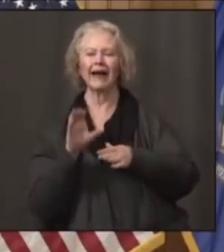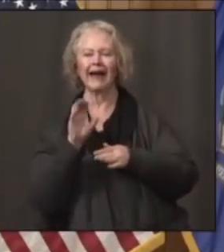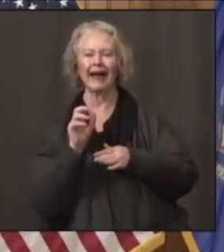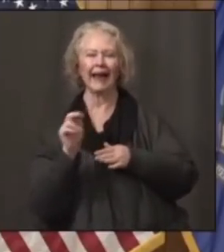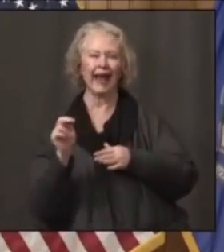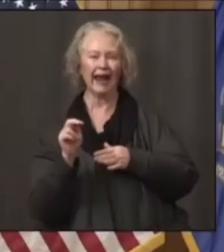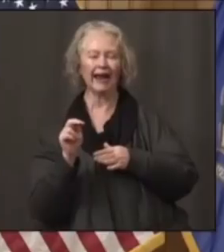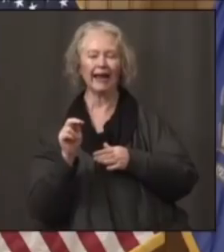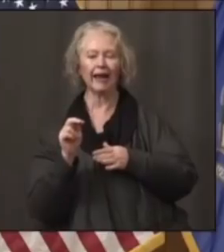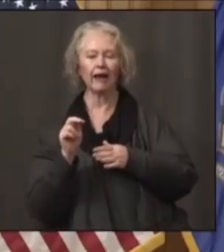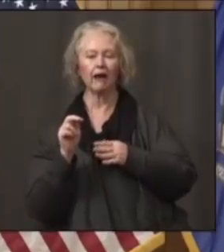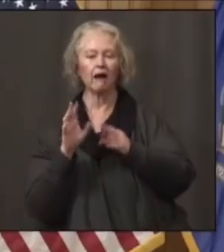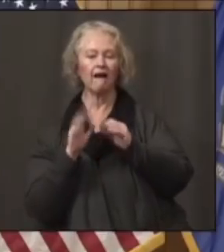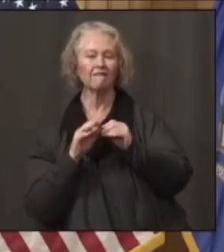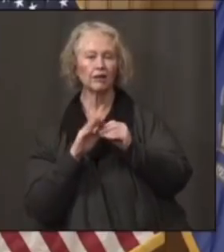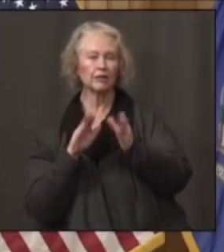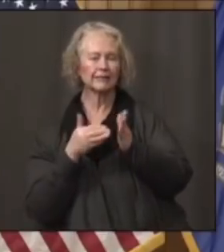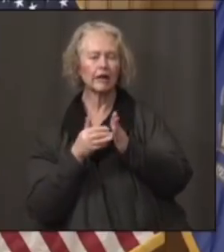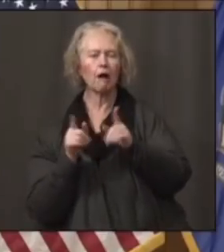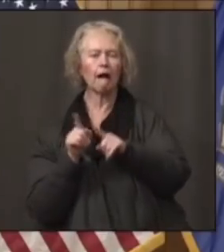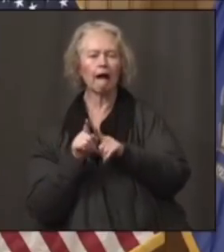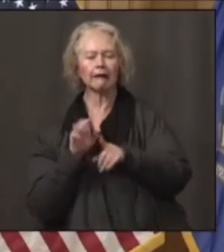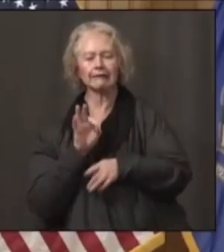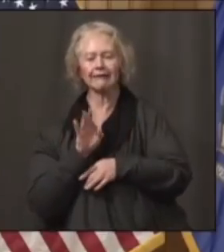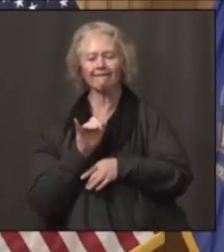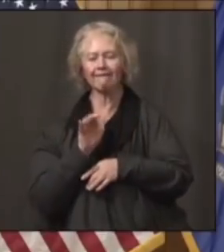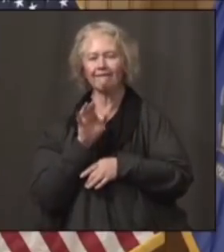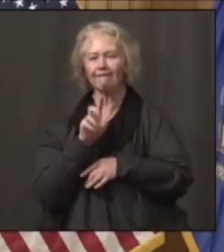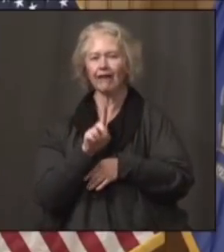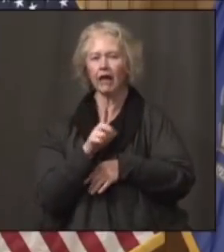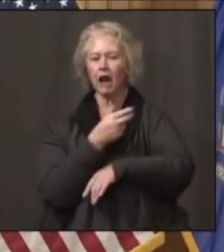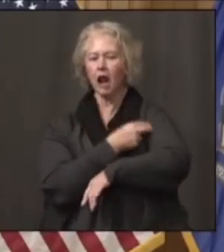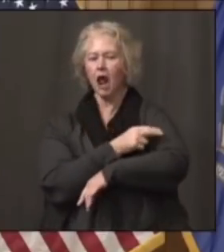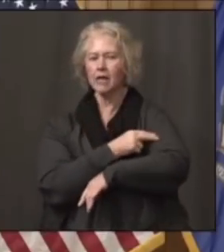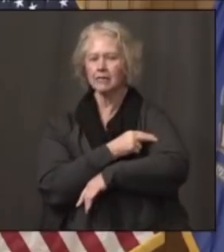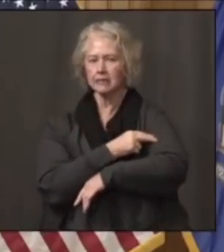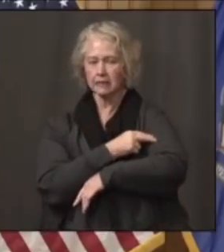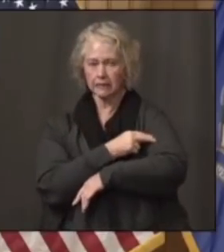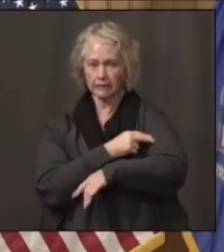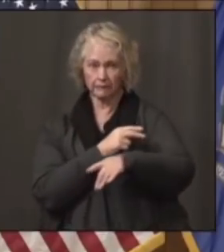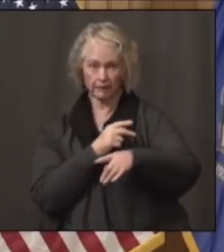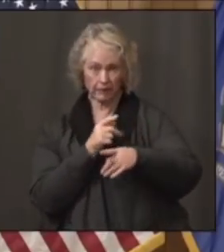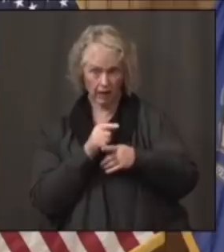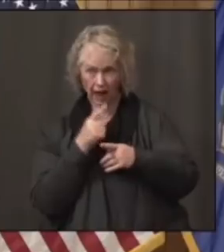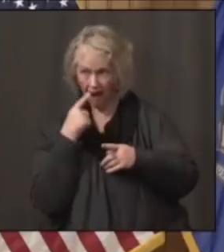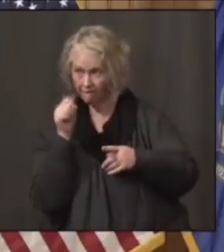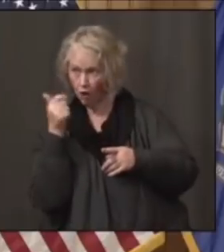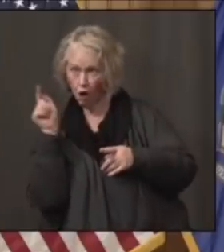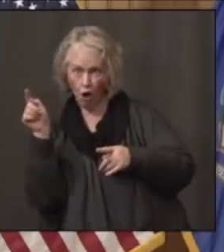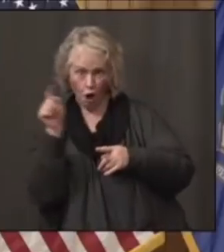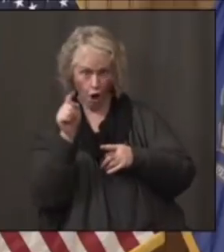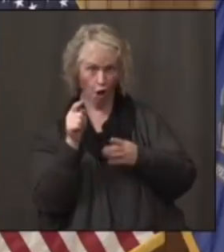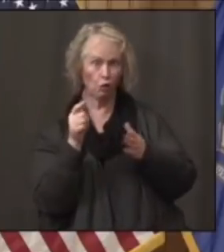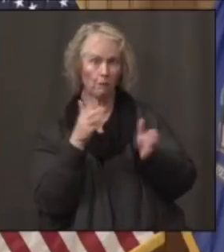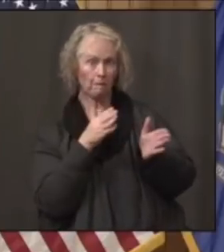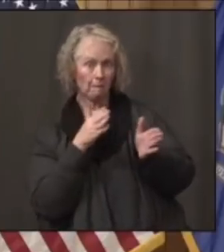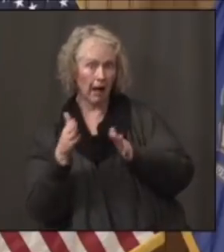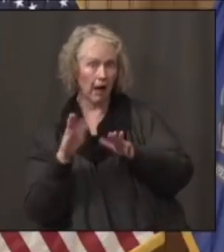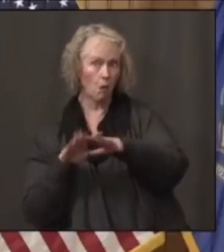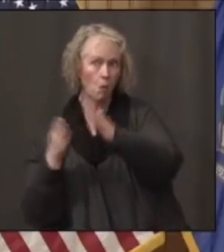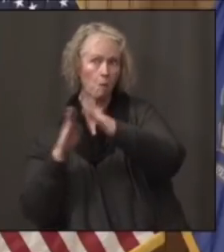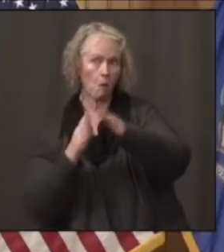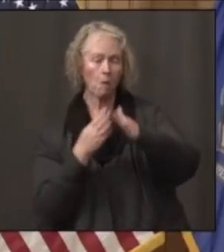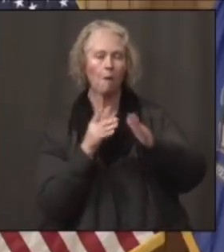field hospital? And will similar facilities that we had before as field hospitals, would they be reopened in other parts of the